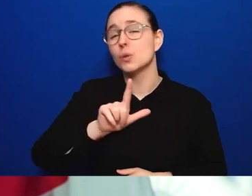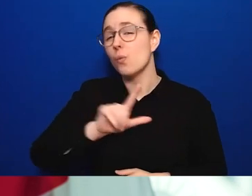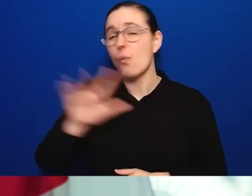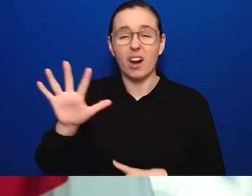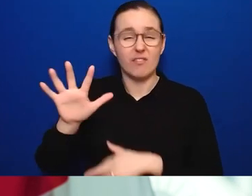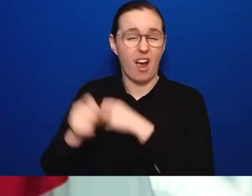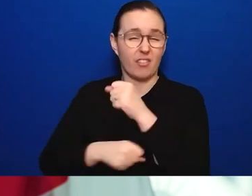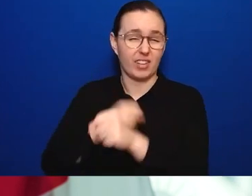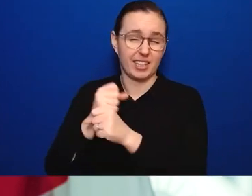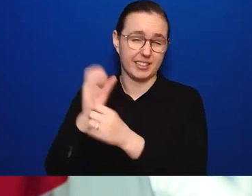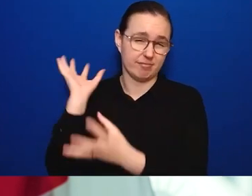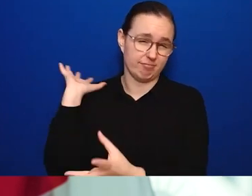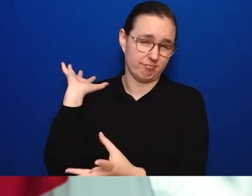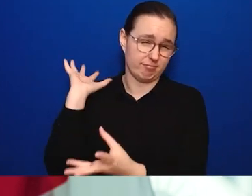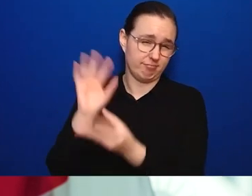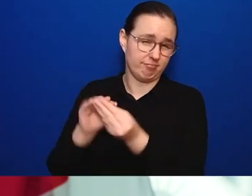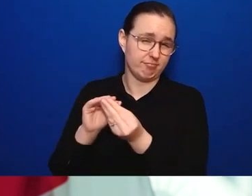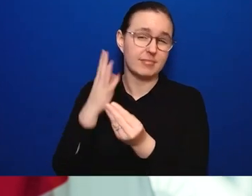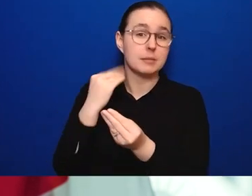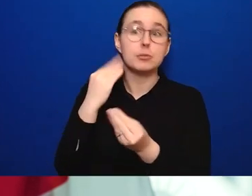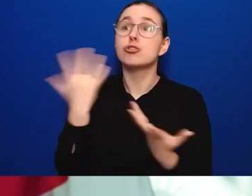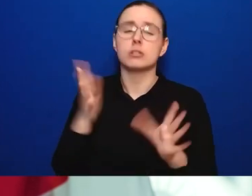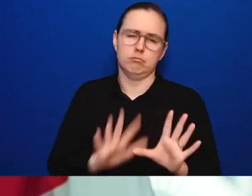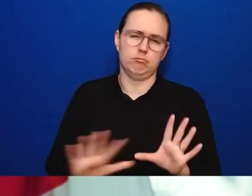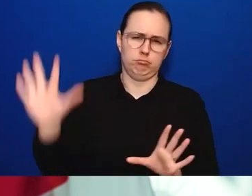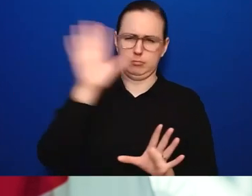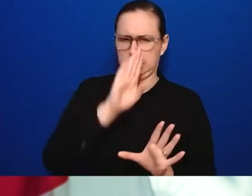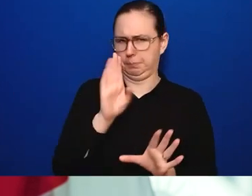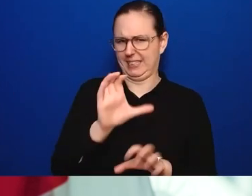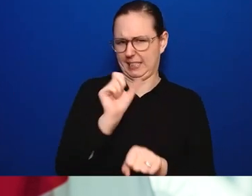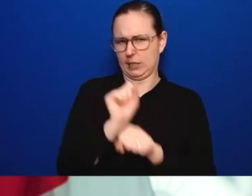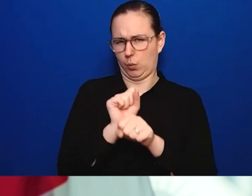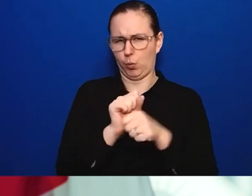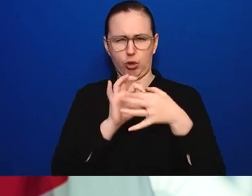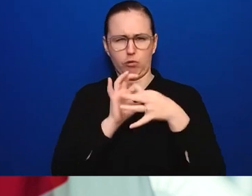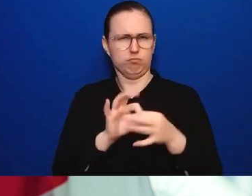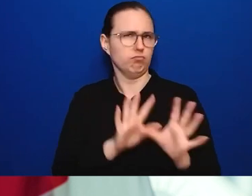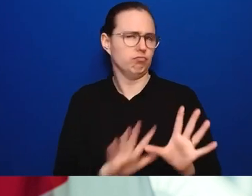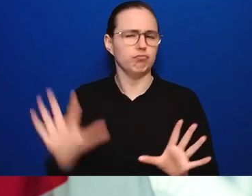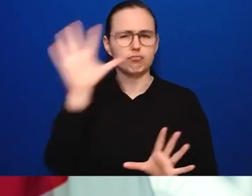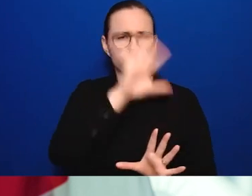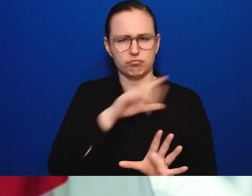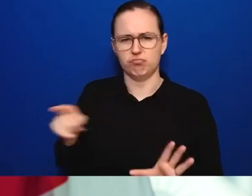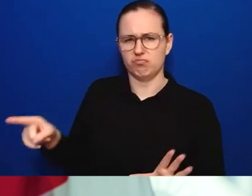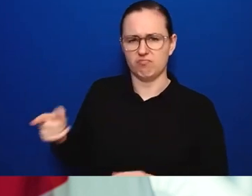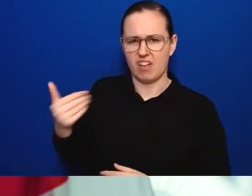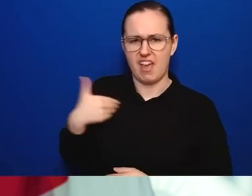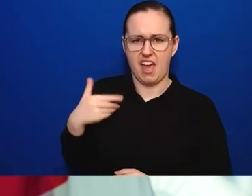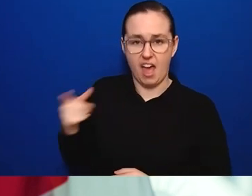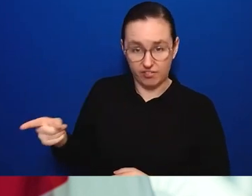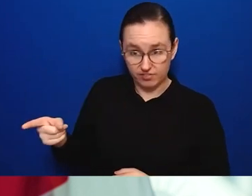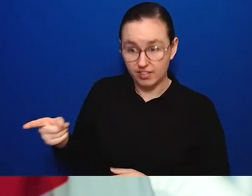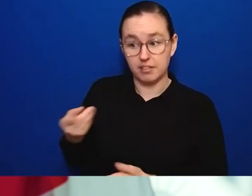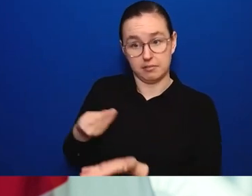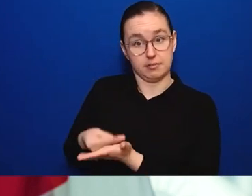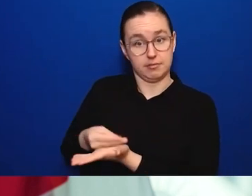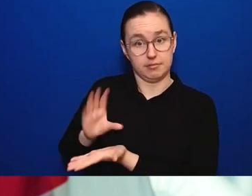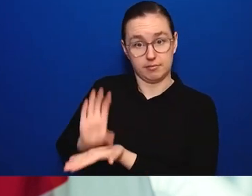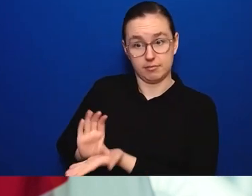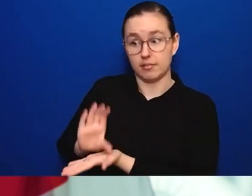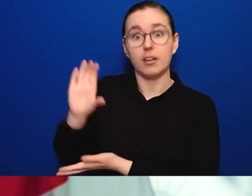program. The fund will be accessible to support First Nation communities, urban and off-reserve